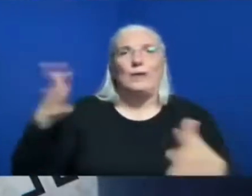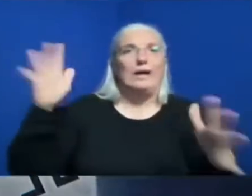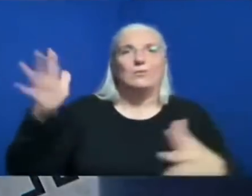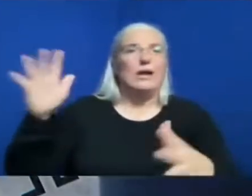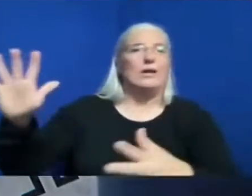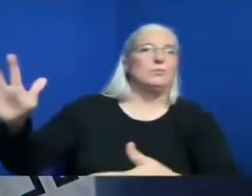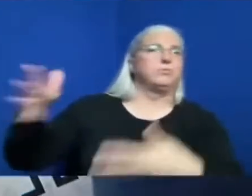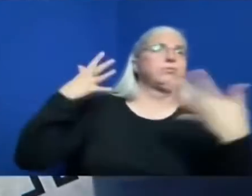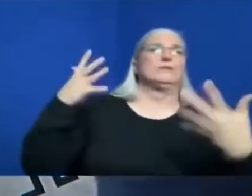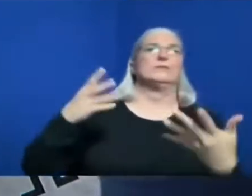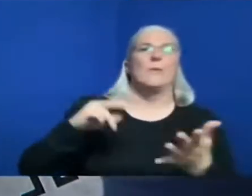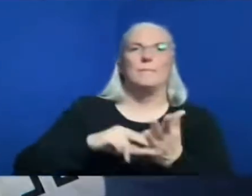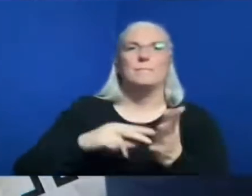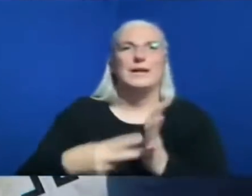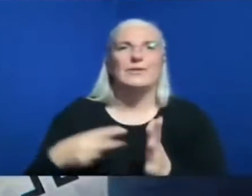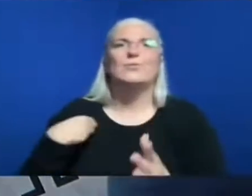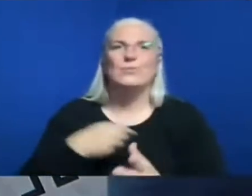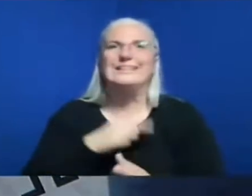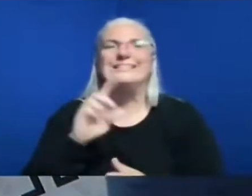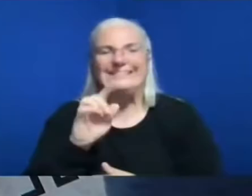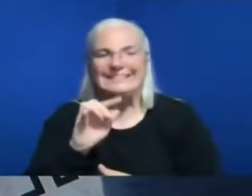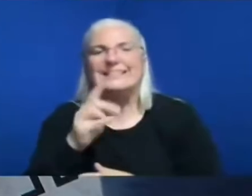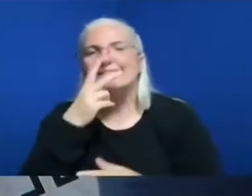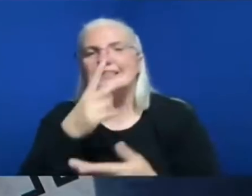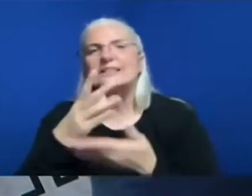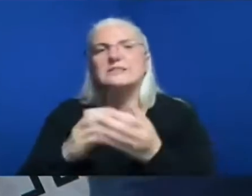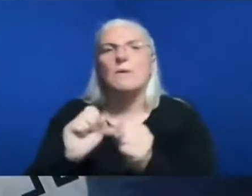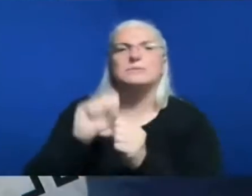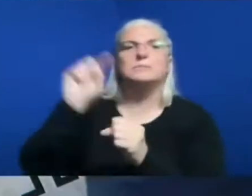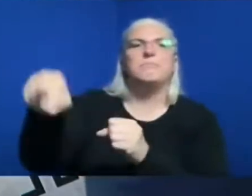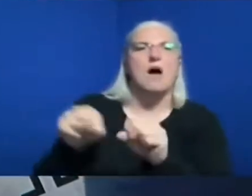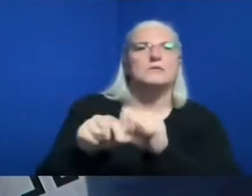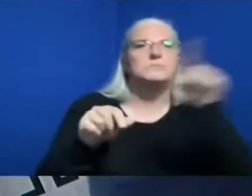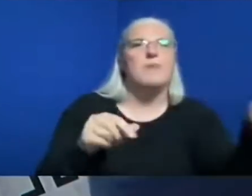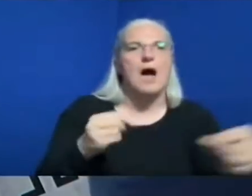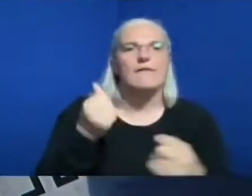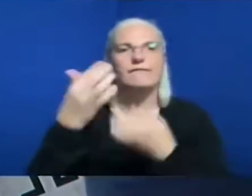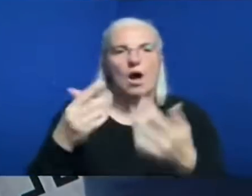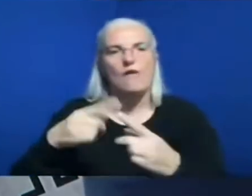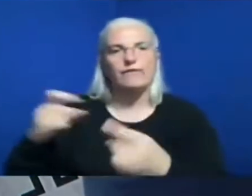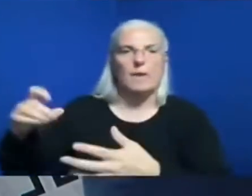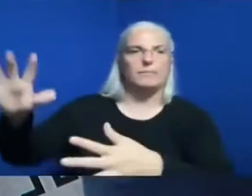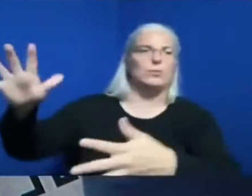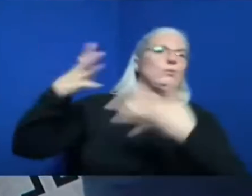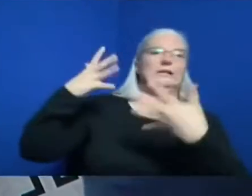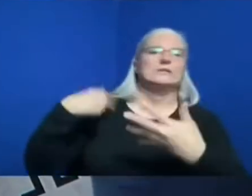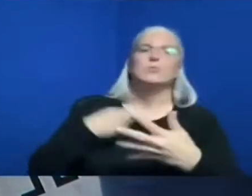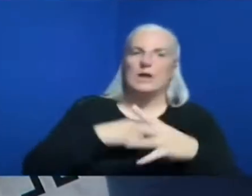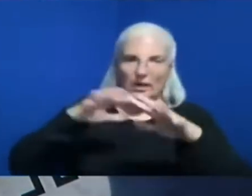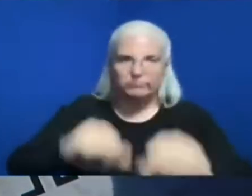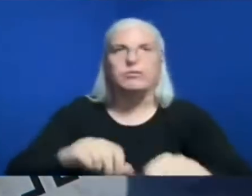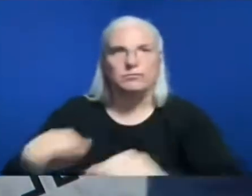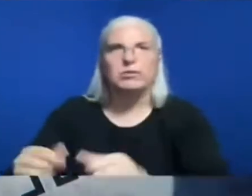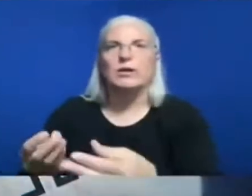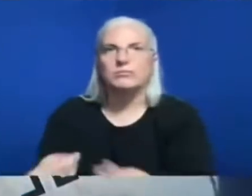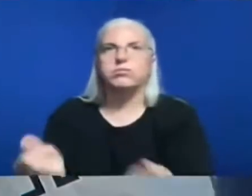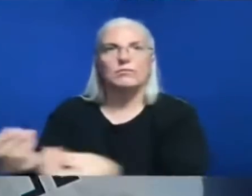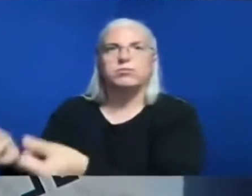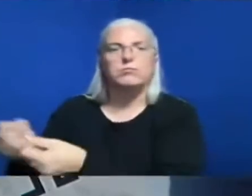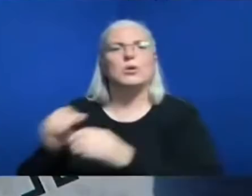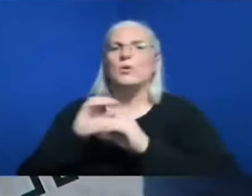last night. We had a few today. We picked them up today. They were not an issue. We're working in some high